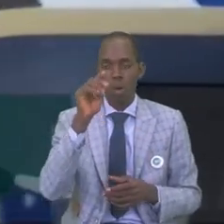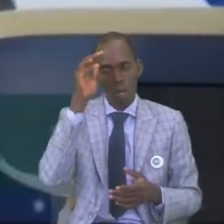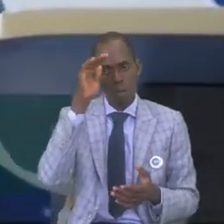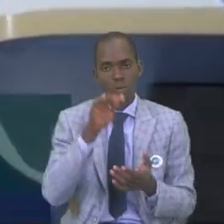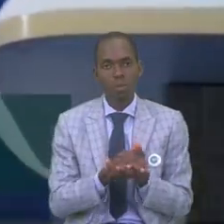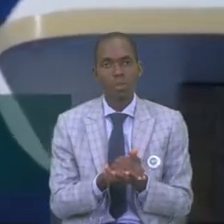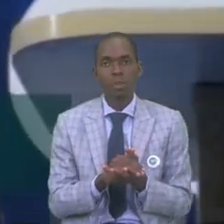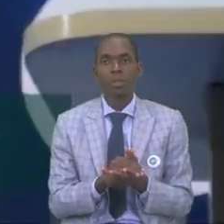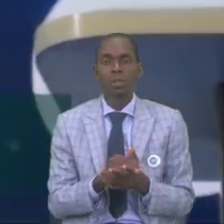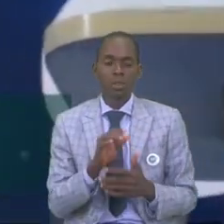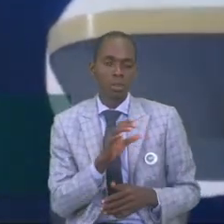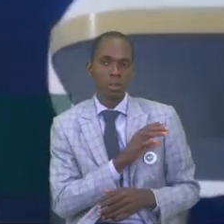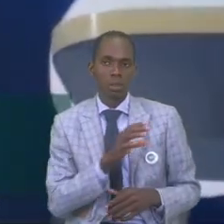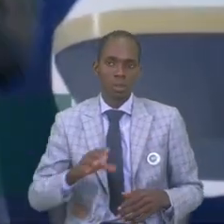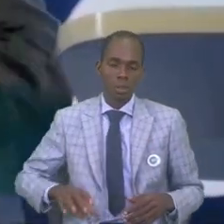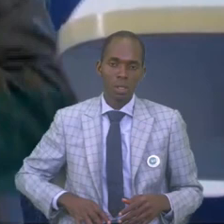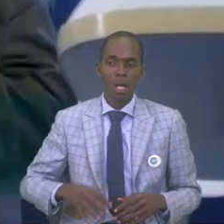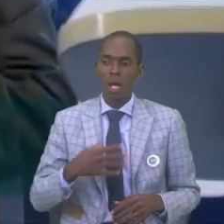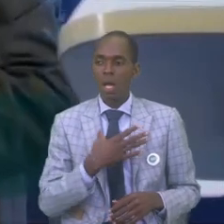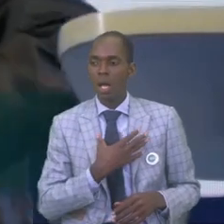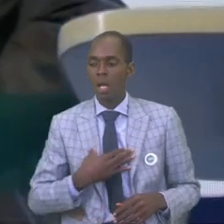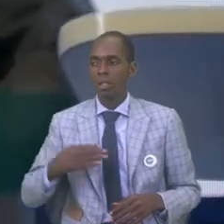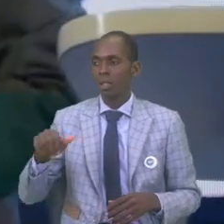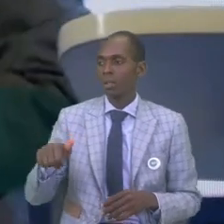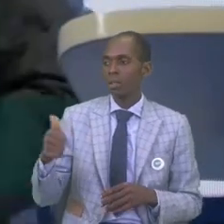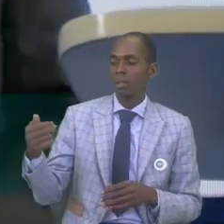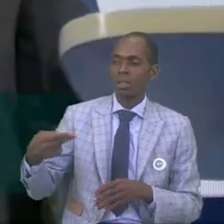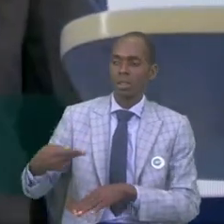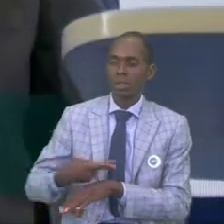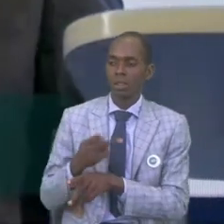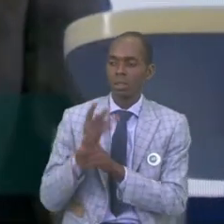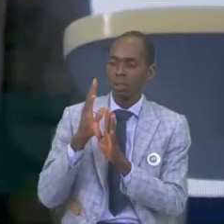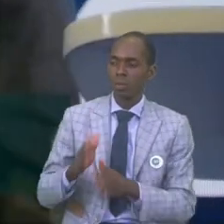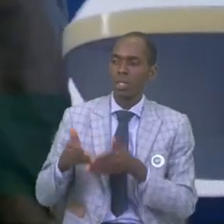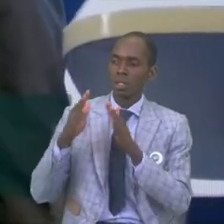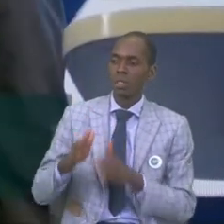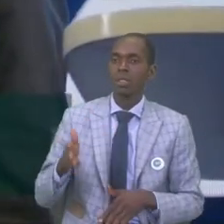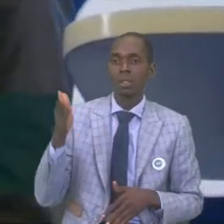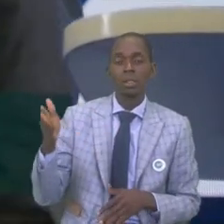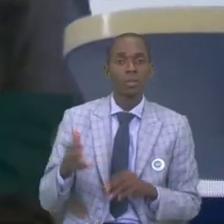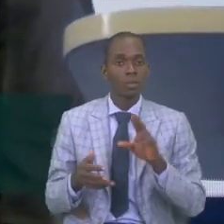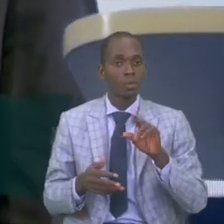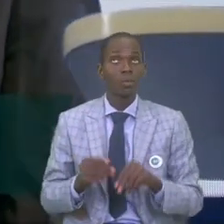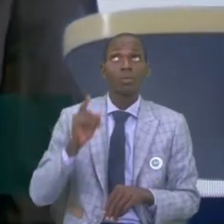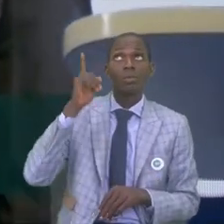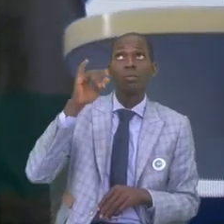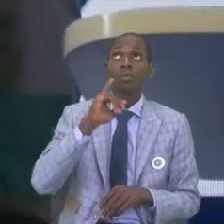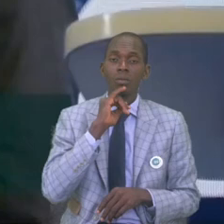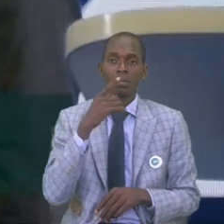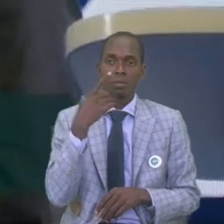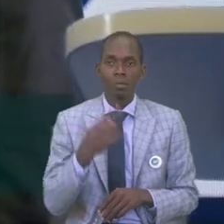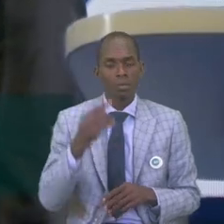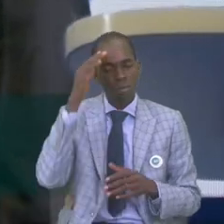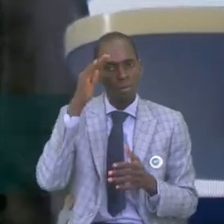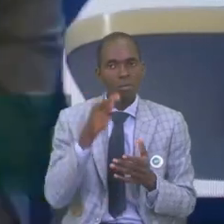husbands, Christ and another shepherd over there. He is the husband, not a husband.